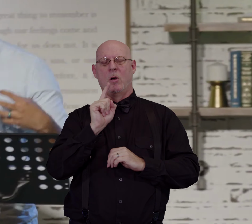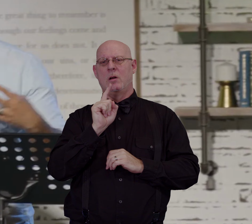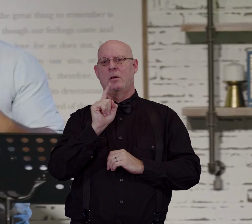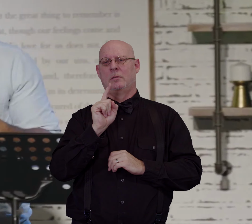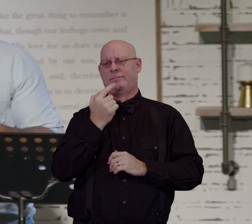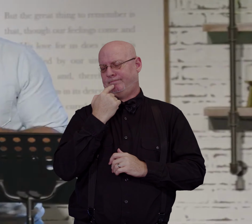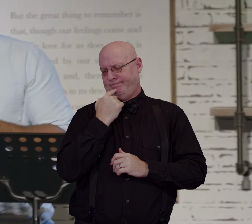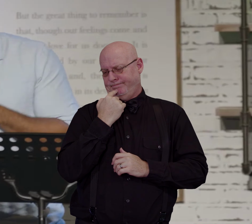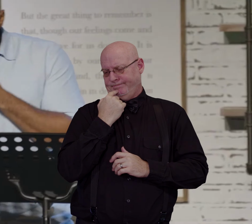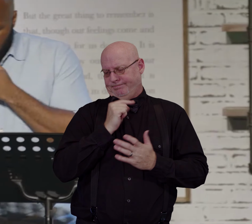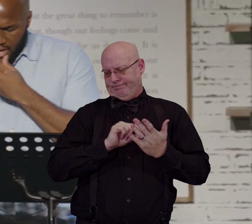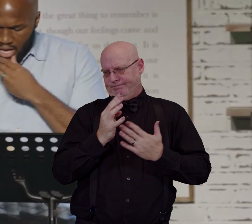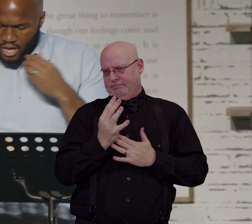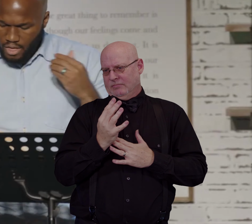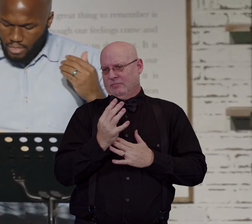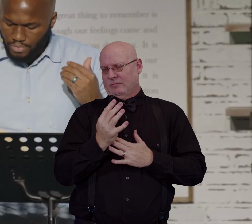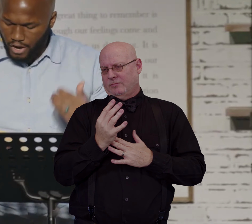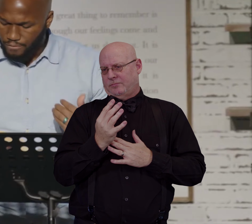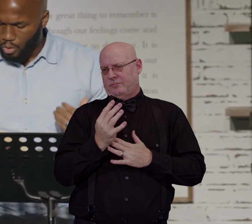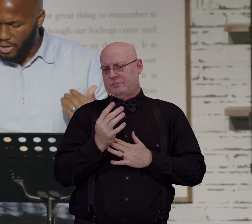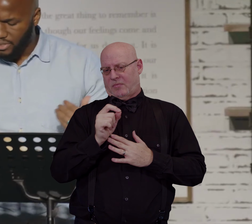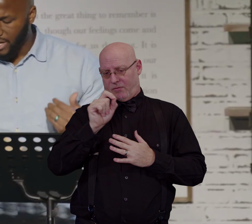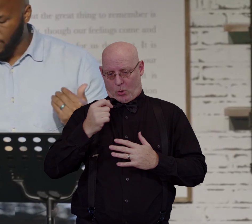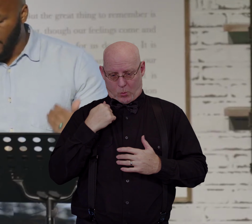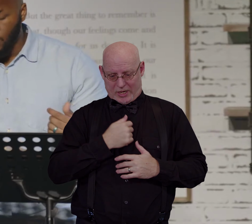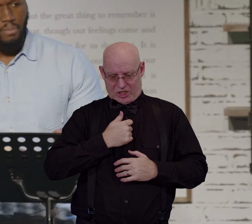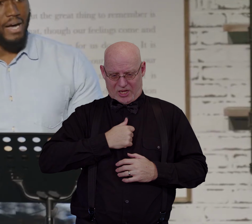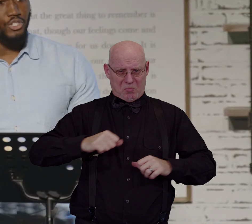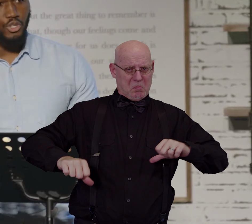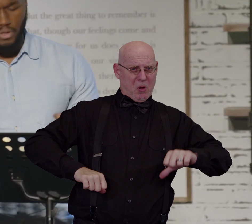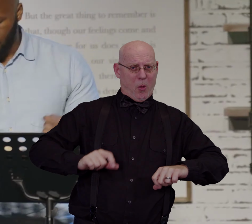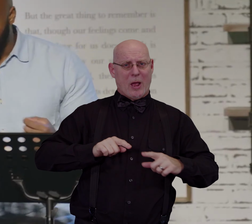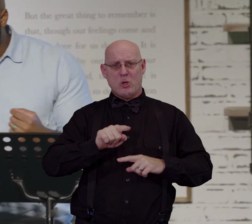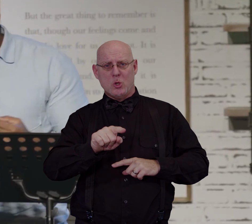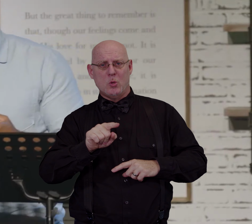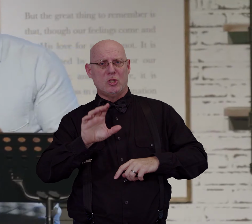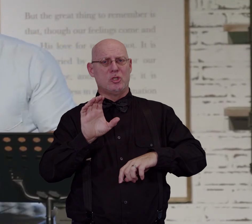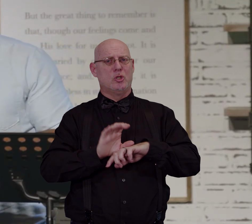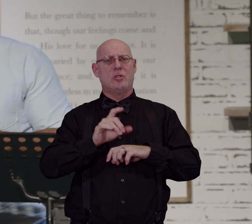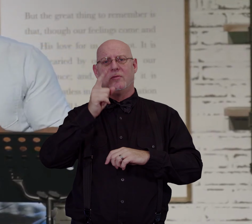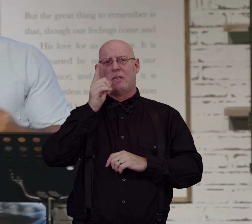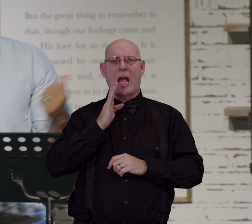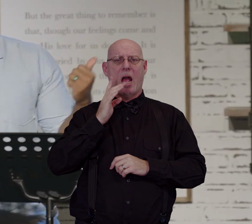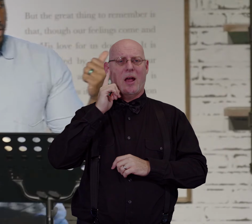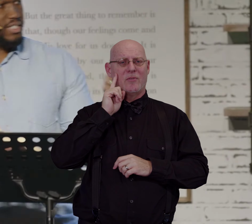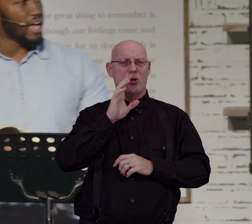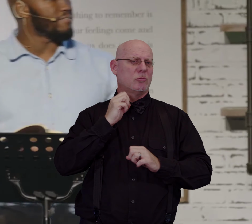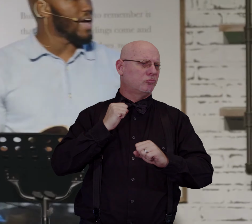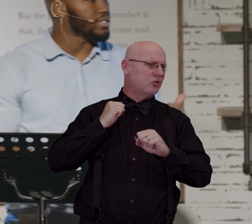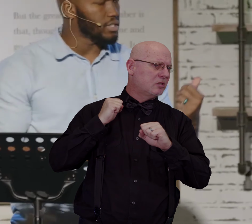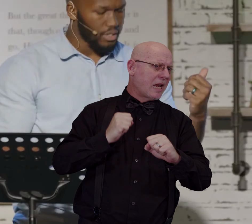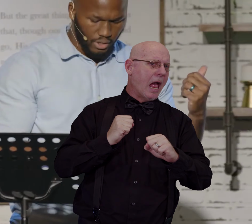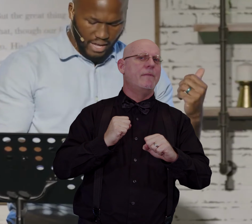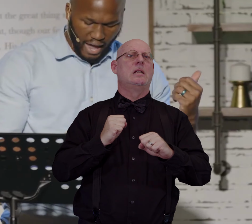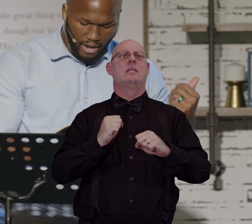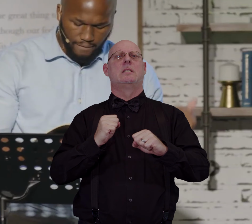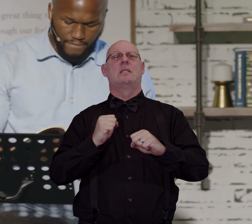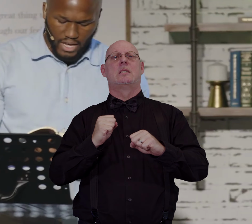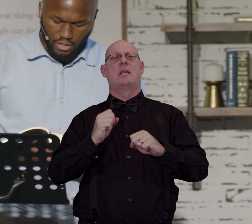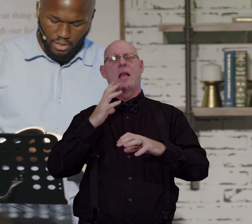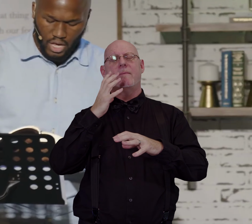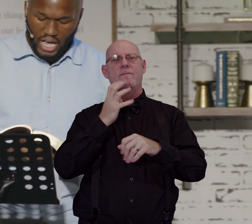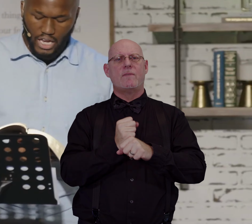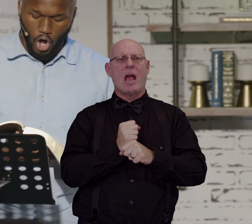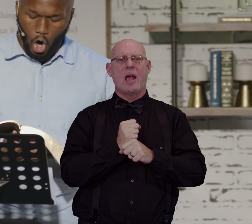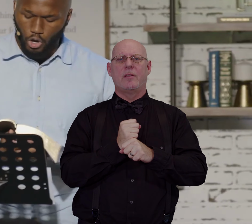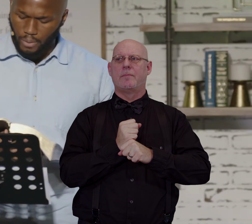for, as he says in verse 4, "Therefore, we ourselves boast about you in the churches of God for your steadfastness and